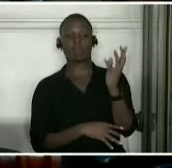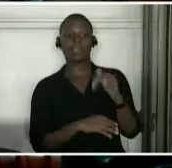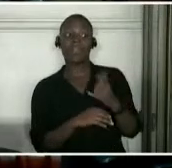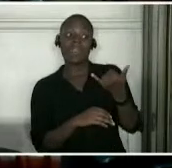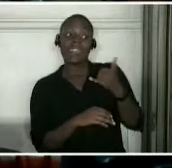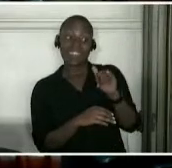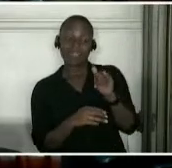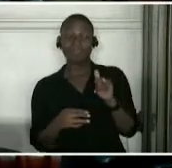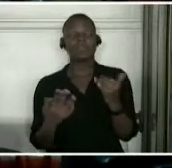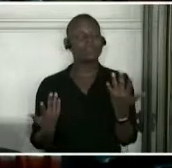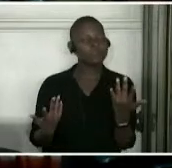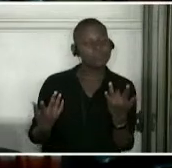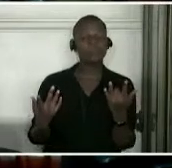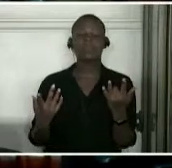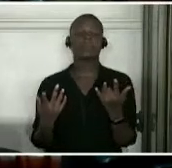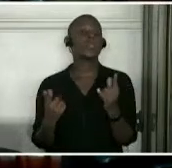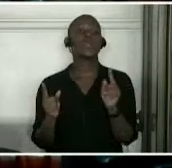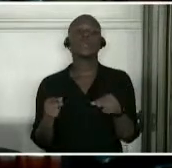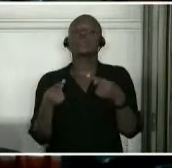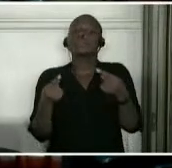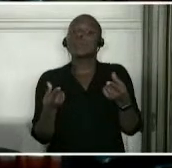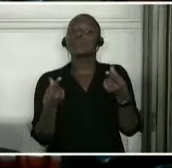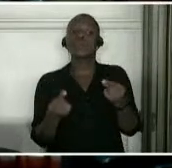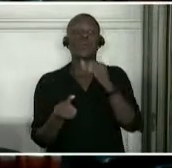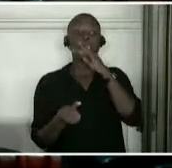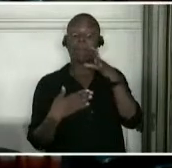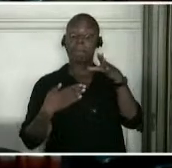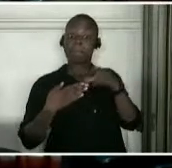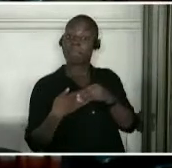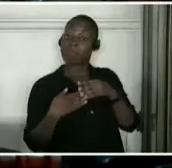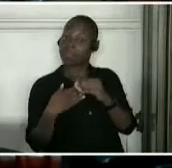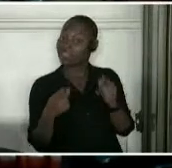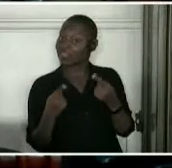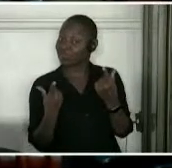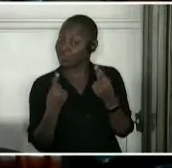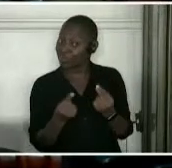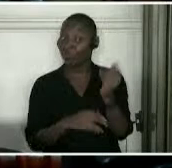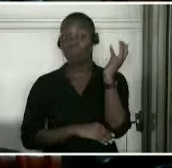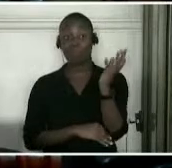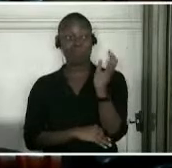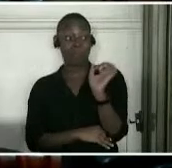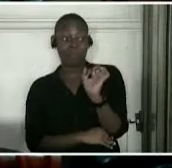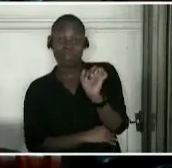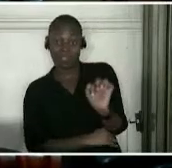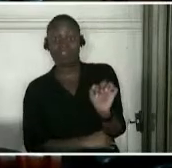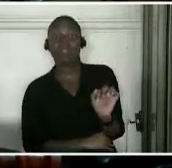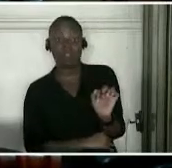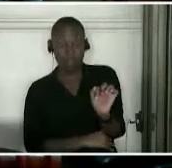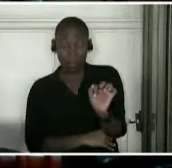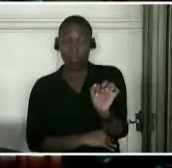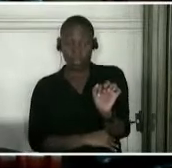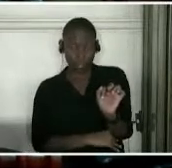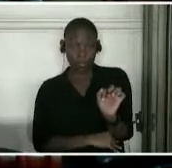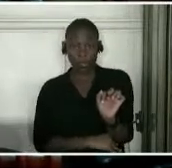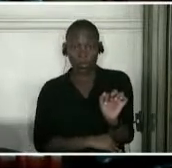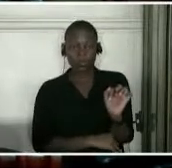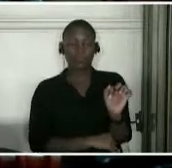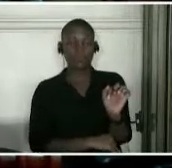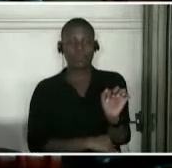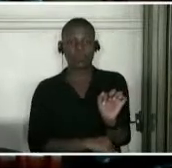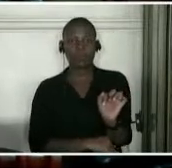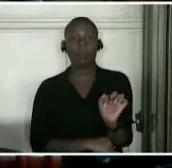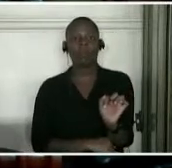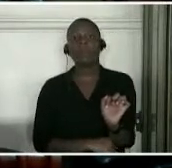fail and a member is still unable to deliver his or her speech and has not managed